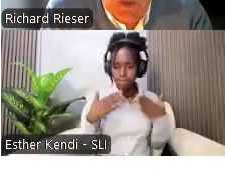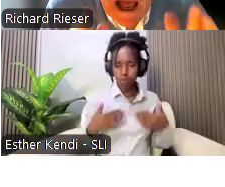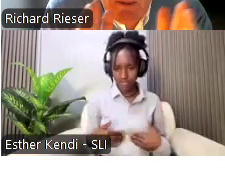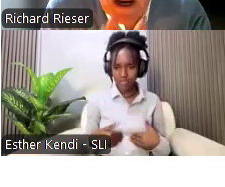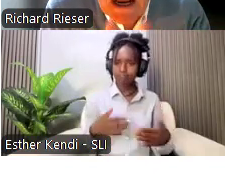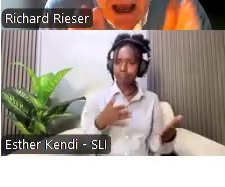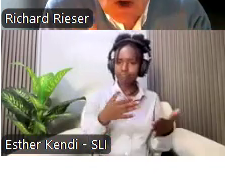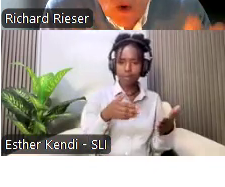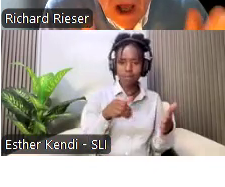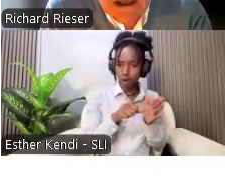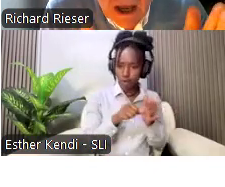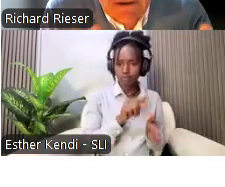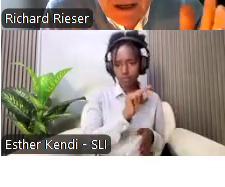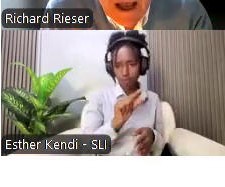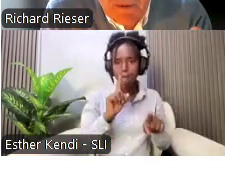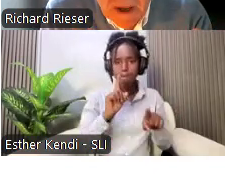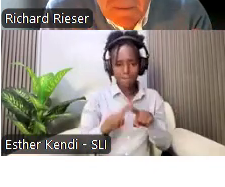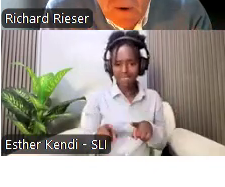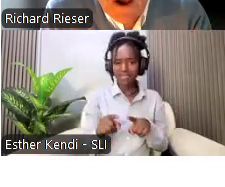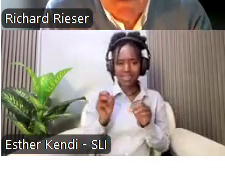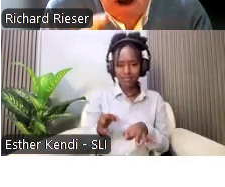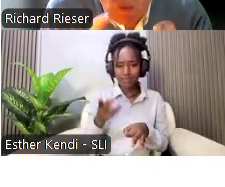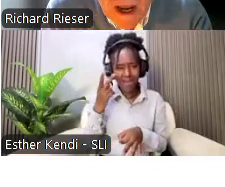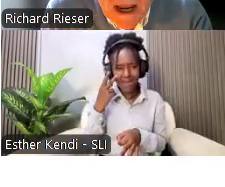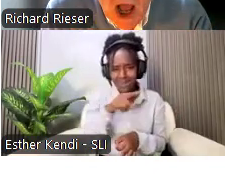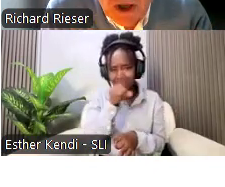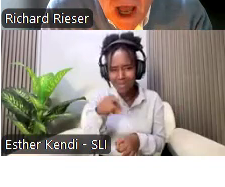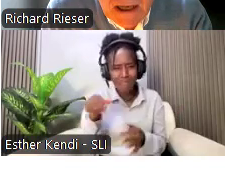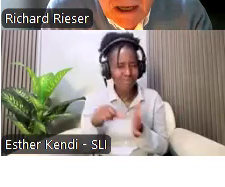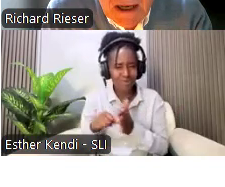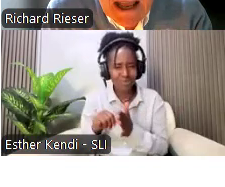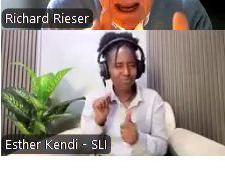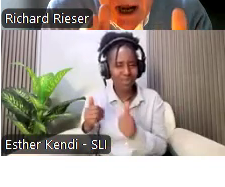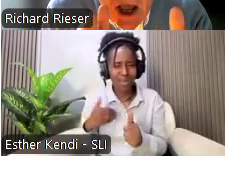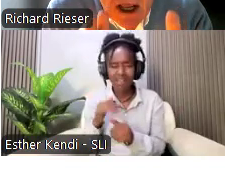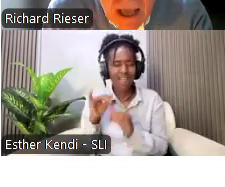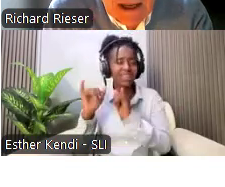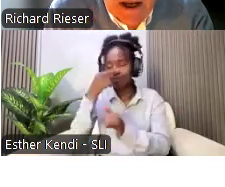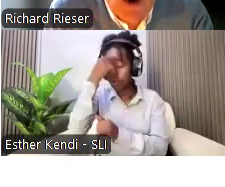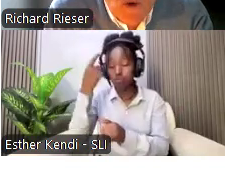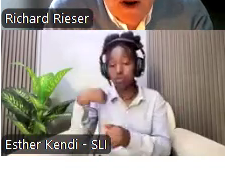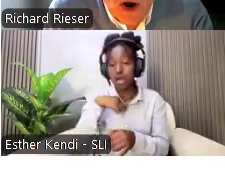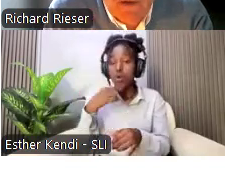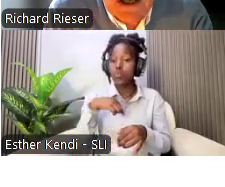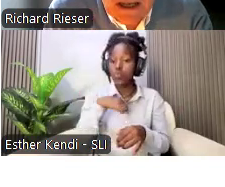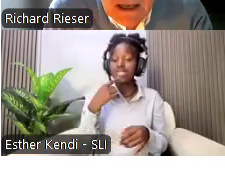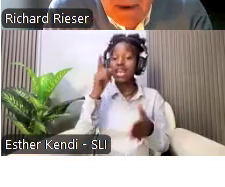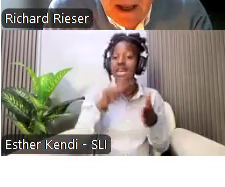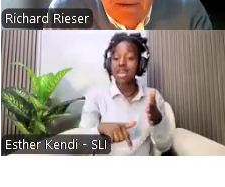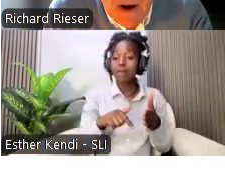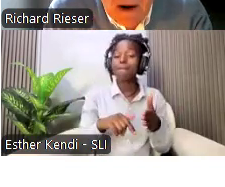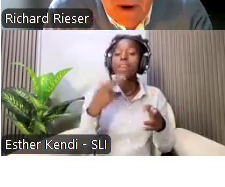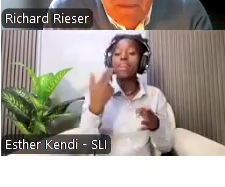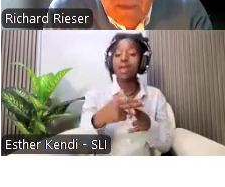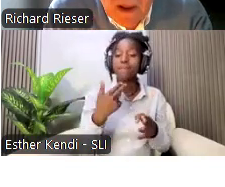And that's why we call ourselves disabled people, because we are united in getting rid of this